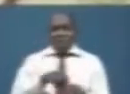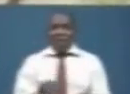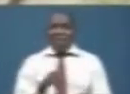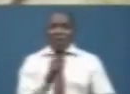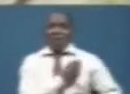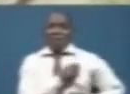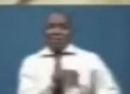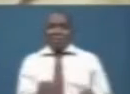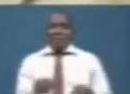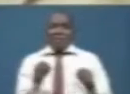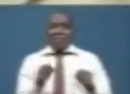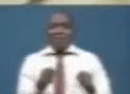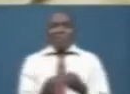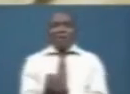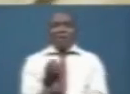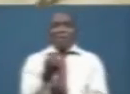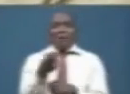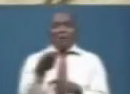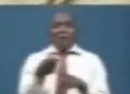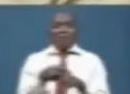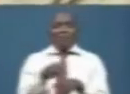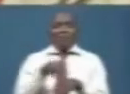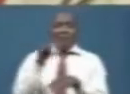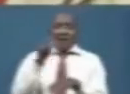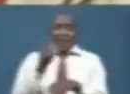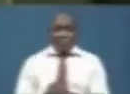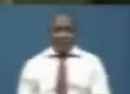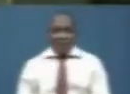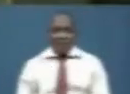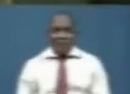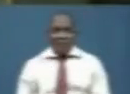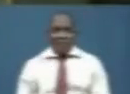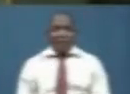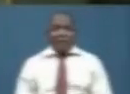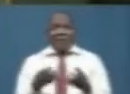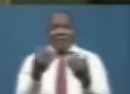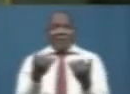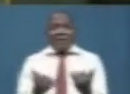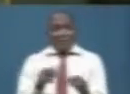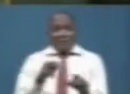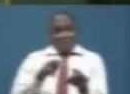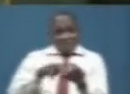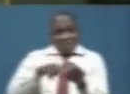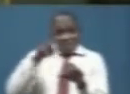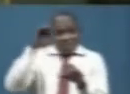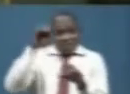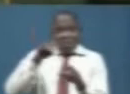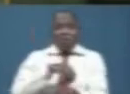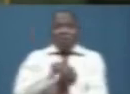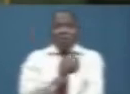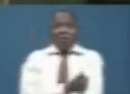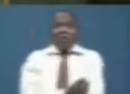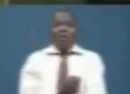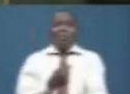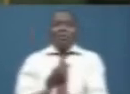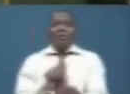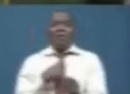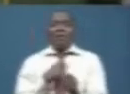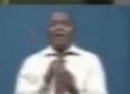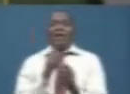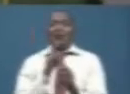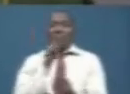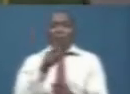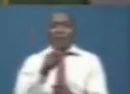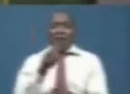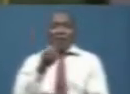on Tuesday, May 25, 2021. As current chairman of the authority, I authorized an ECOWAS